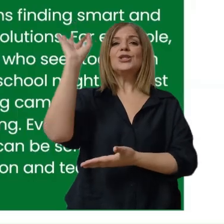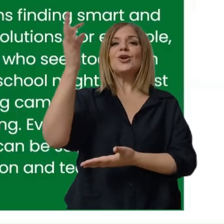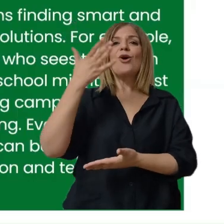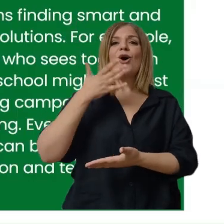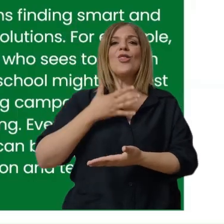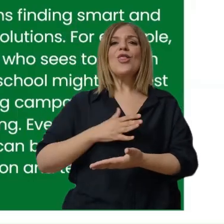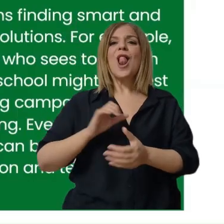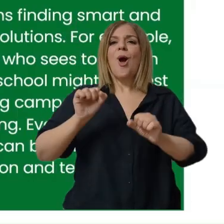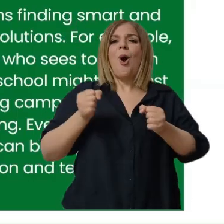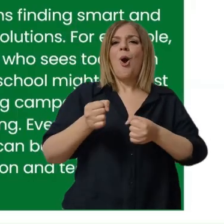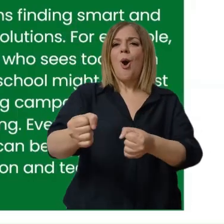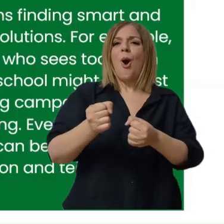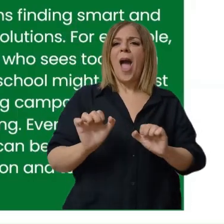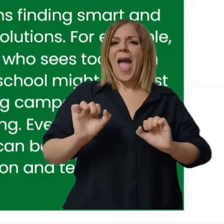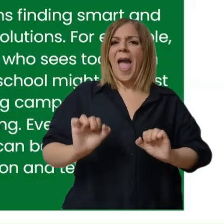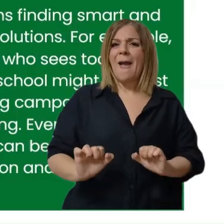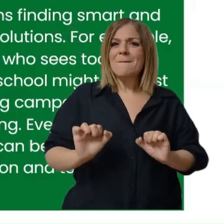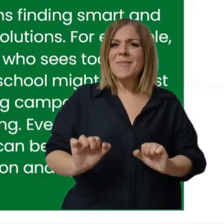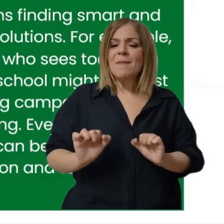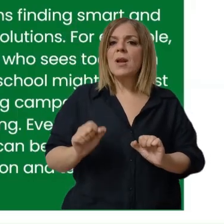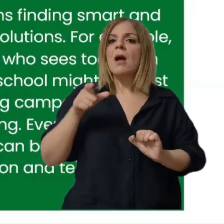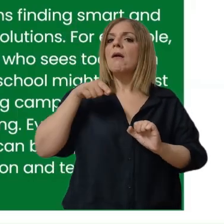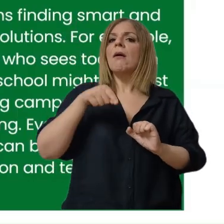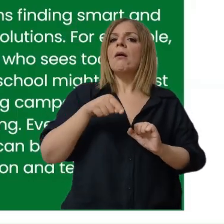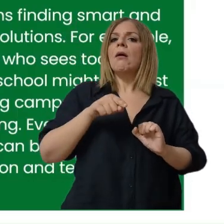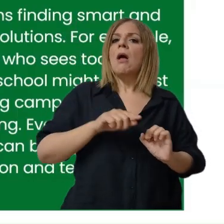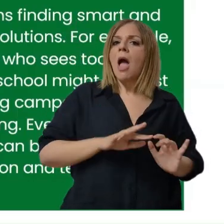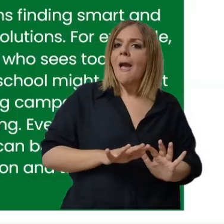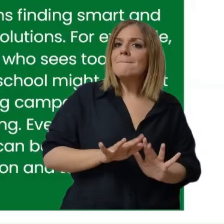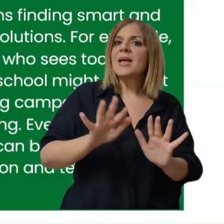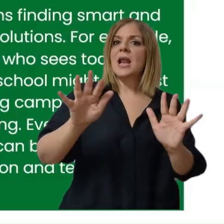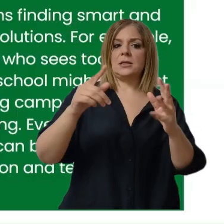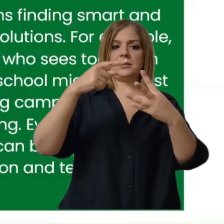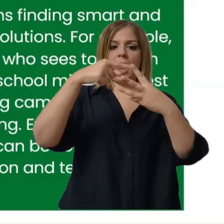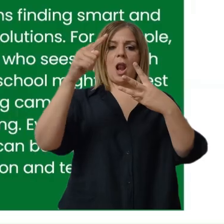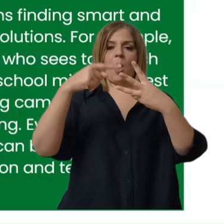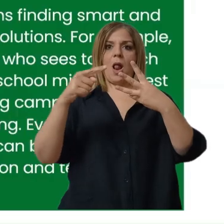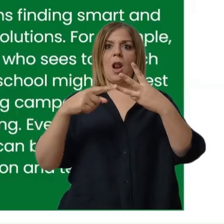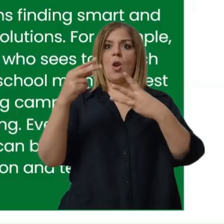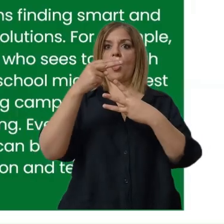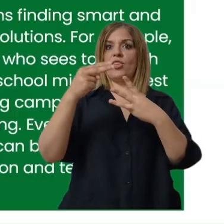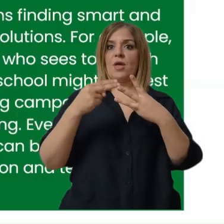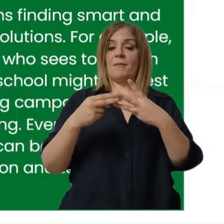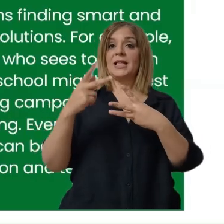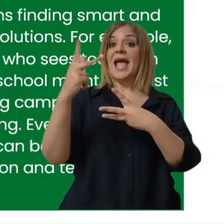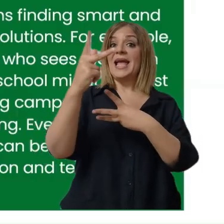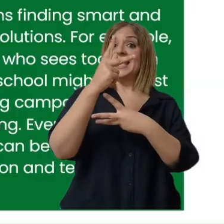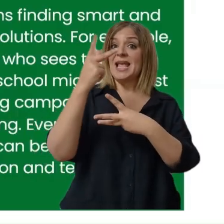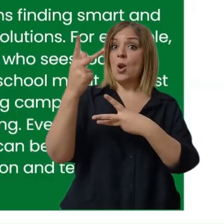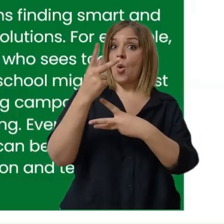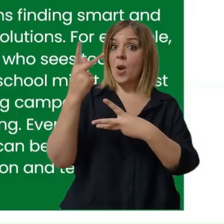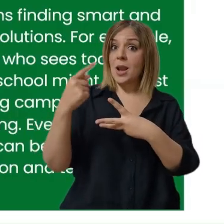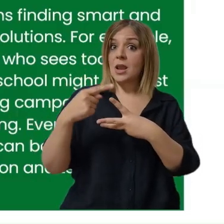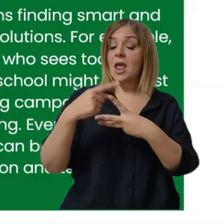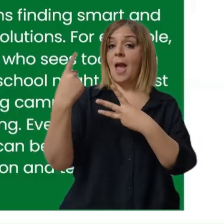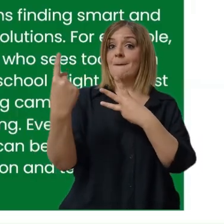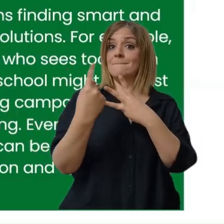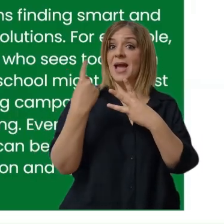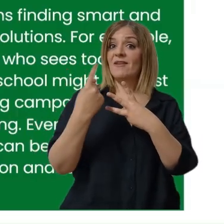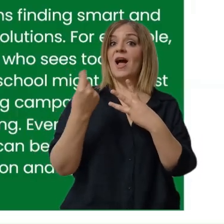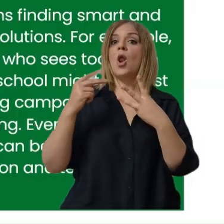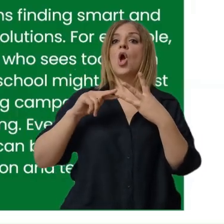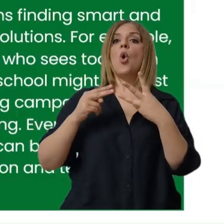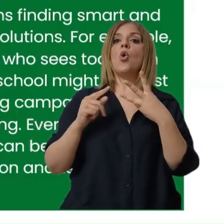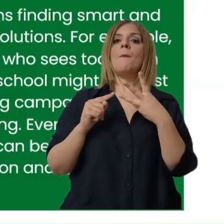make some furniture, by this we're affecting three things: the society, environment, and